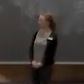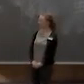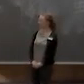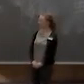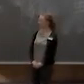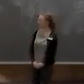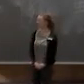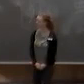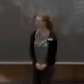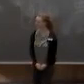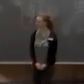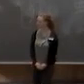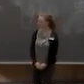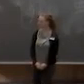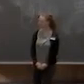Fantastisk.